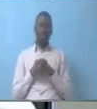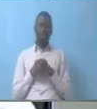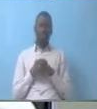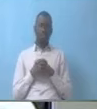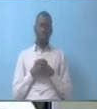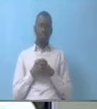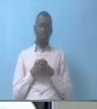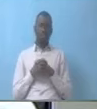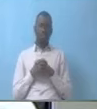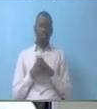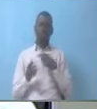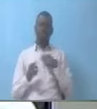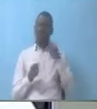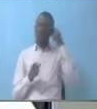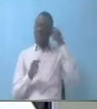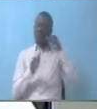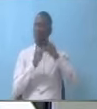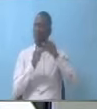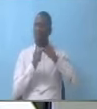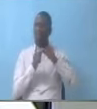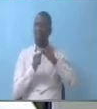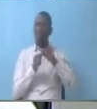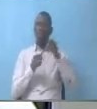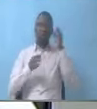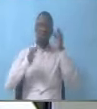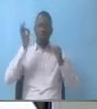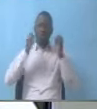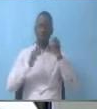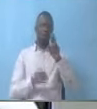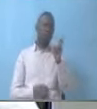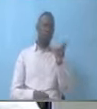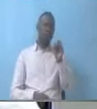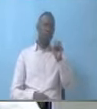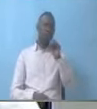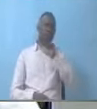I want to refer to Justice Hassan Diallo's memoir. Madam,